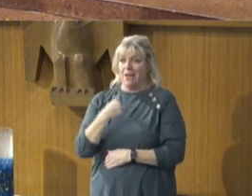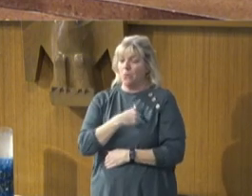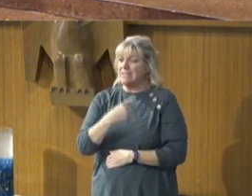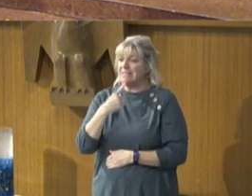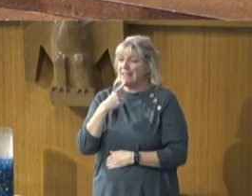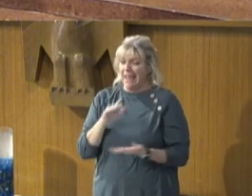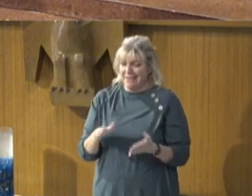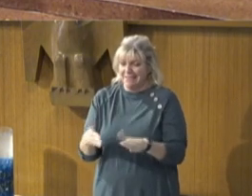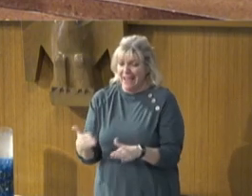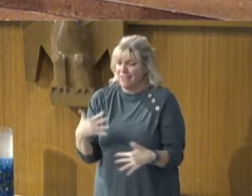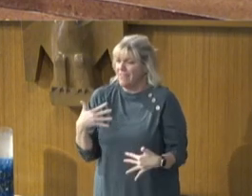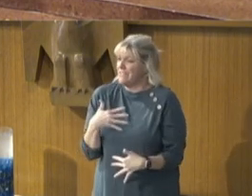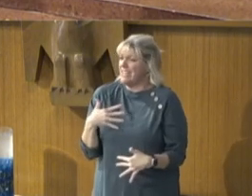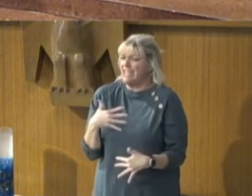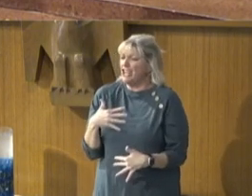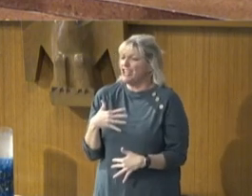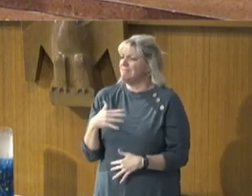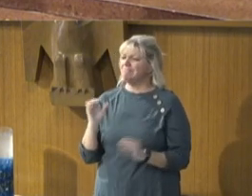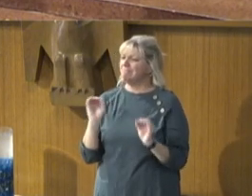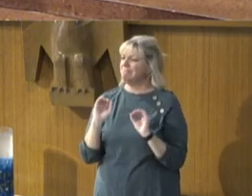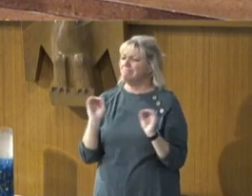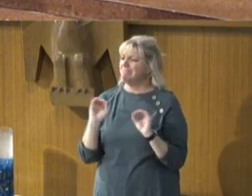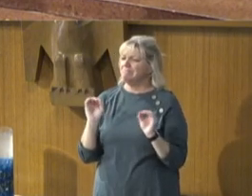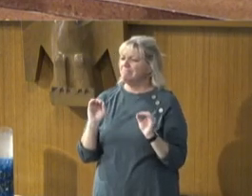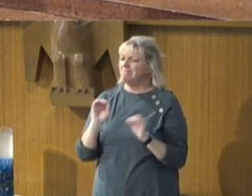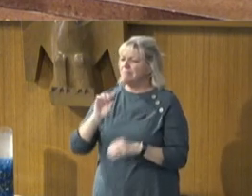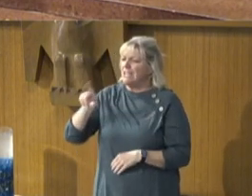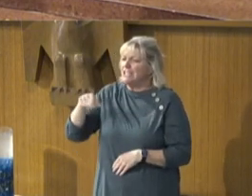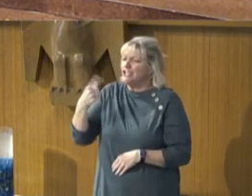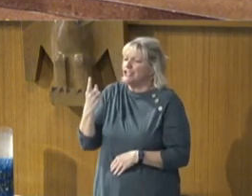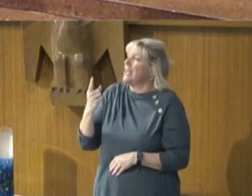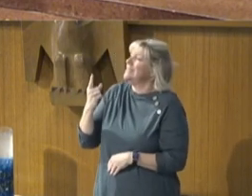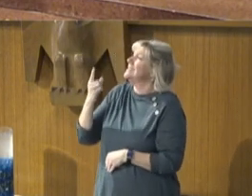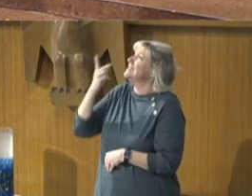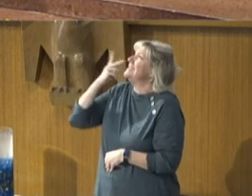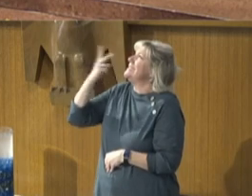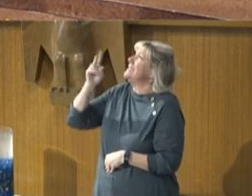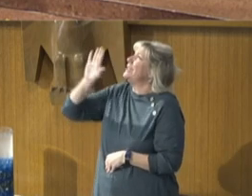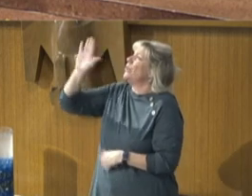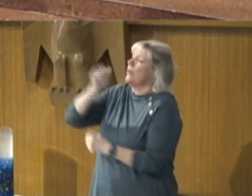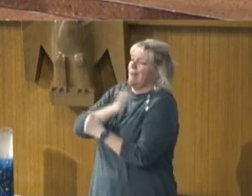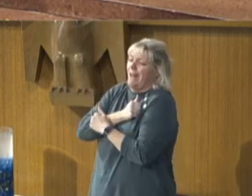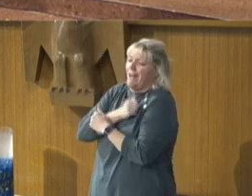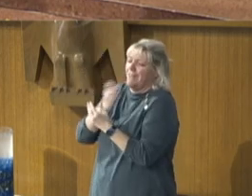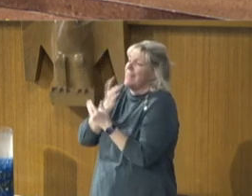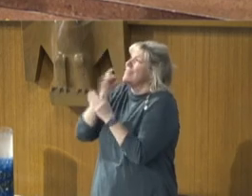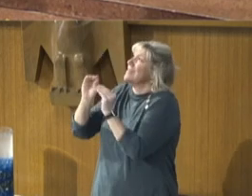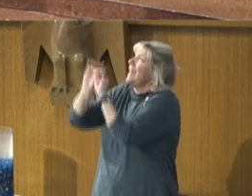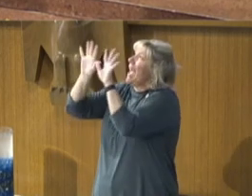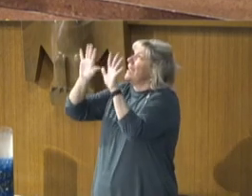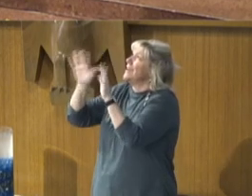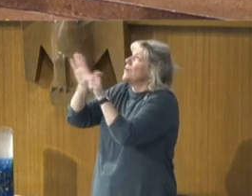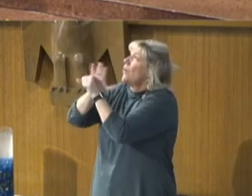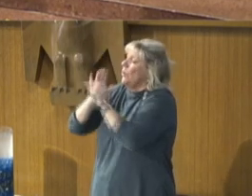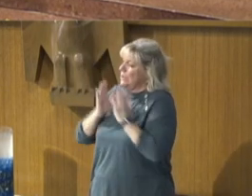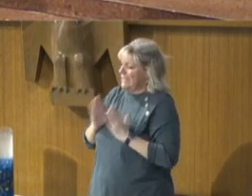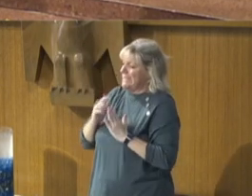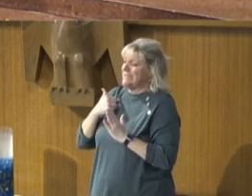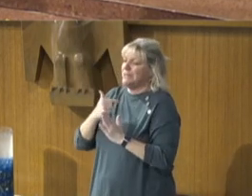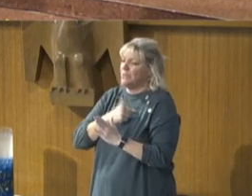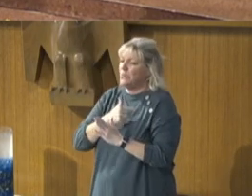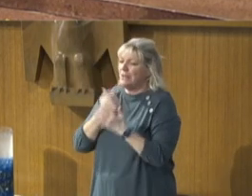is a shadow fleeing before your burning light of love and wholeness. We proclaim the mystery of our faith in the